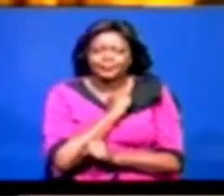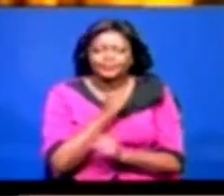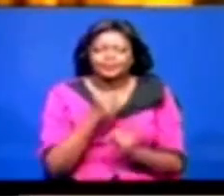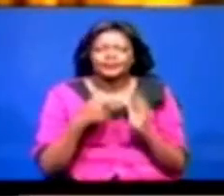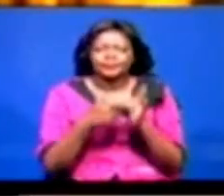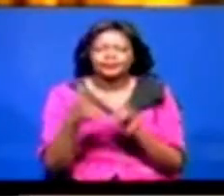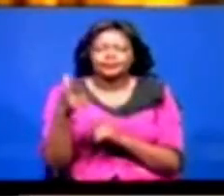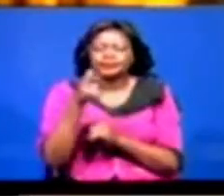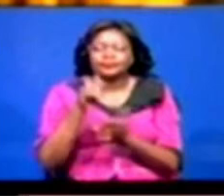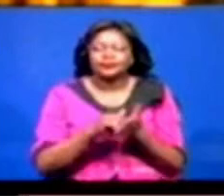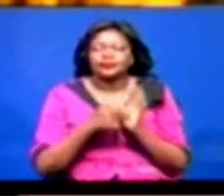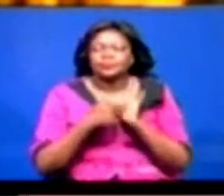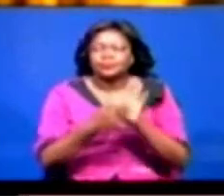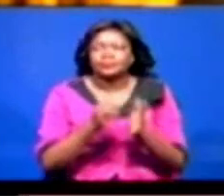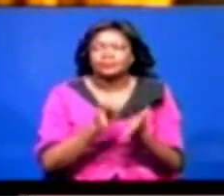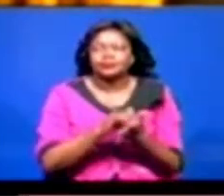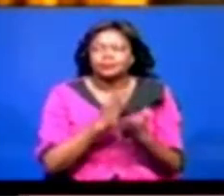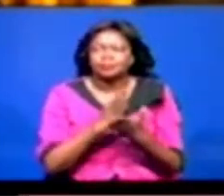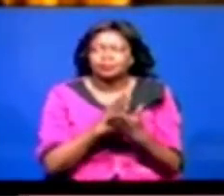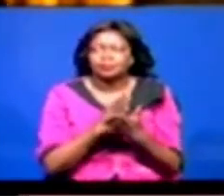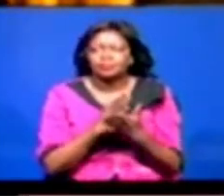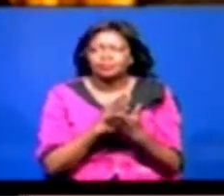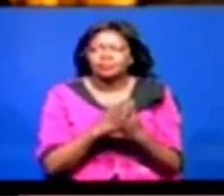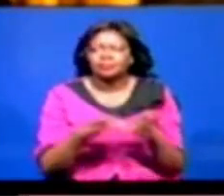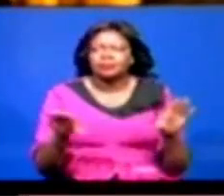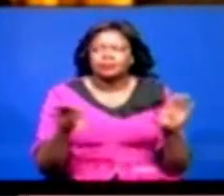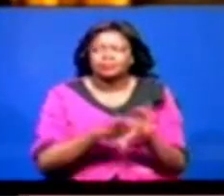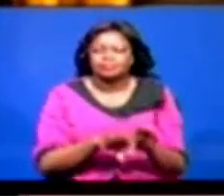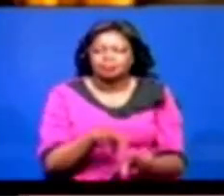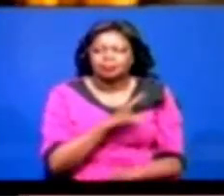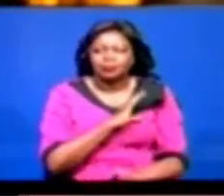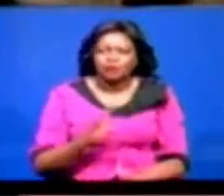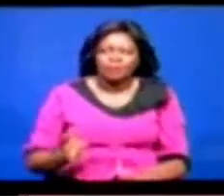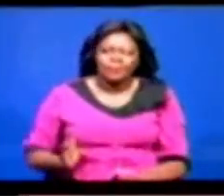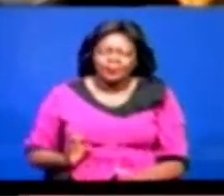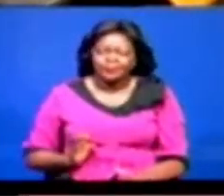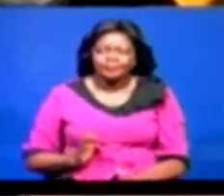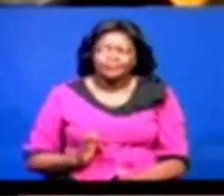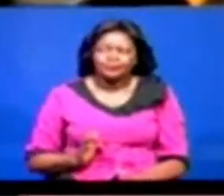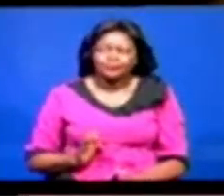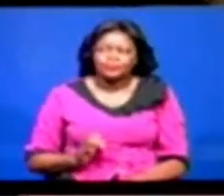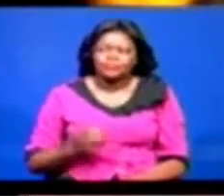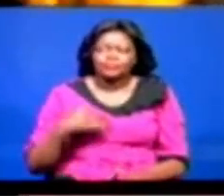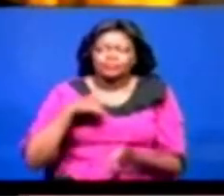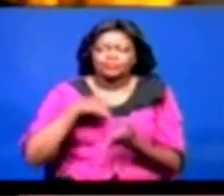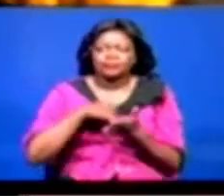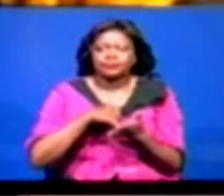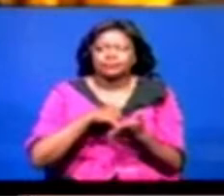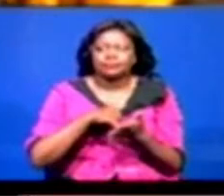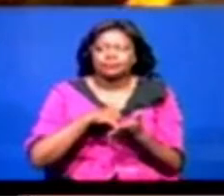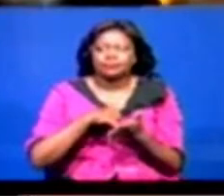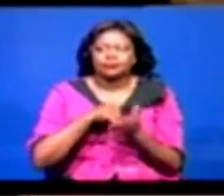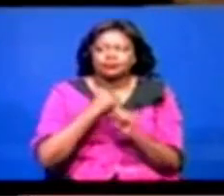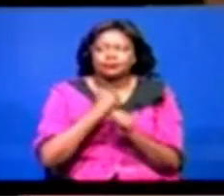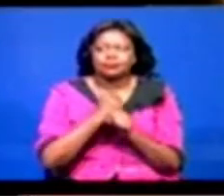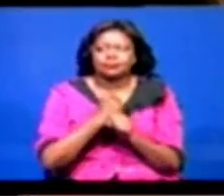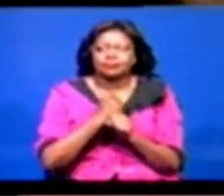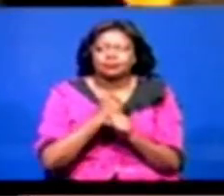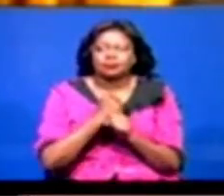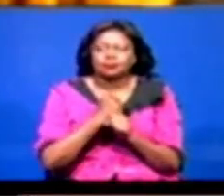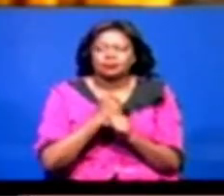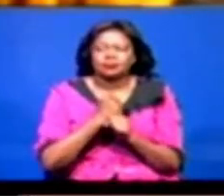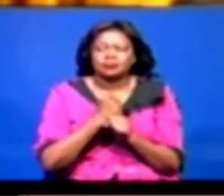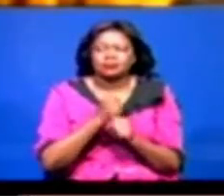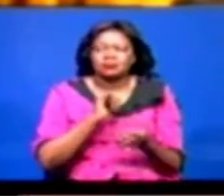played that in fact the members of the commission, the commissioners, were involved in the exercise that was